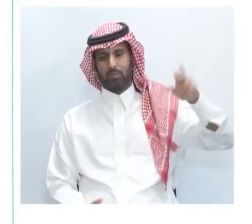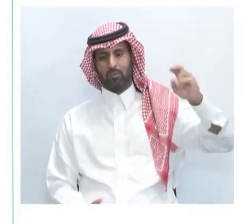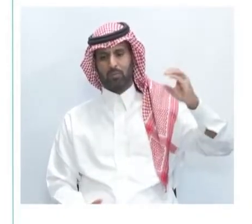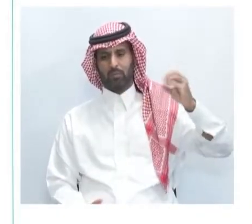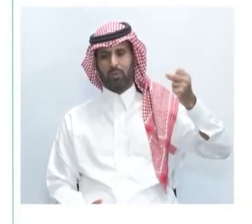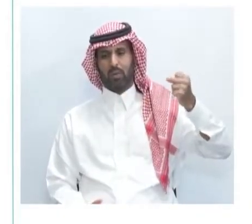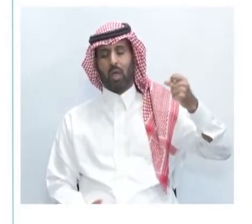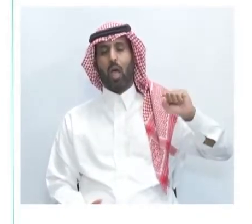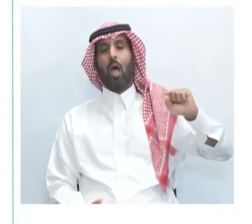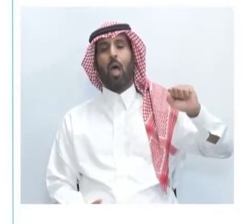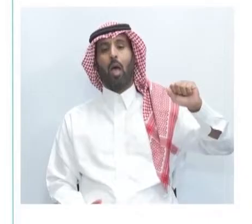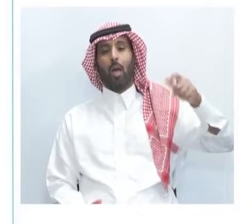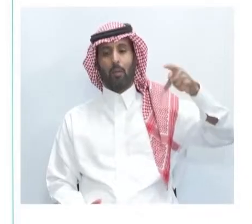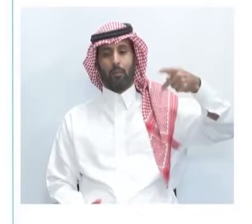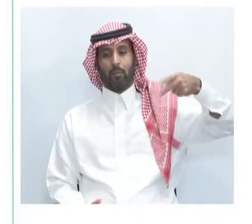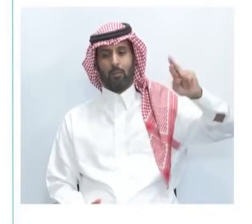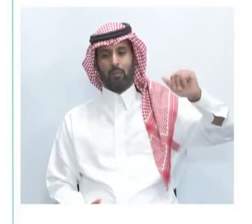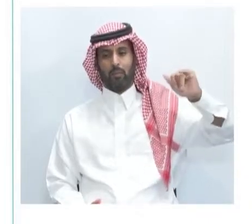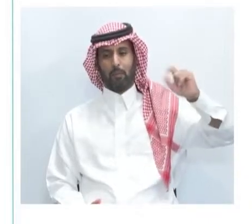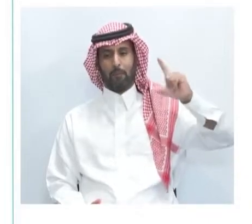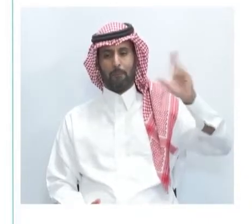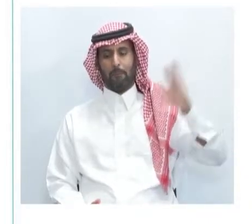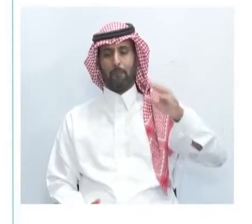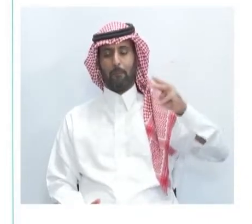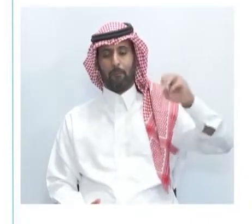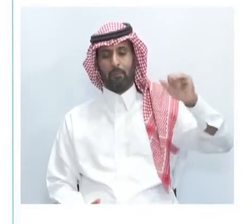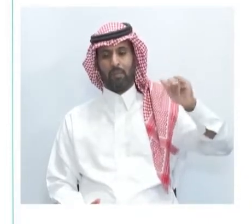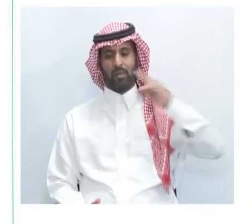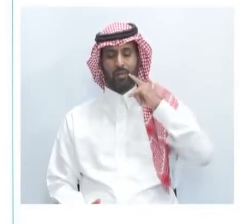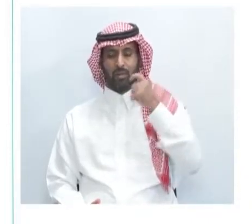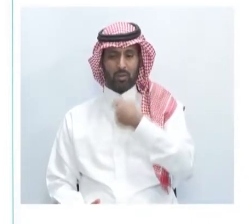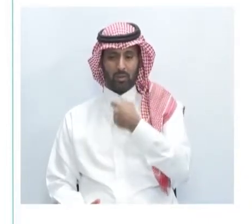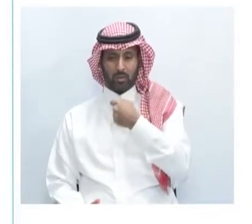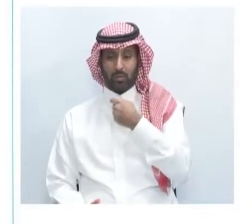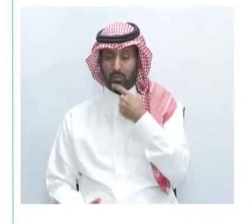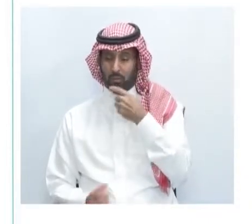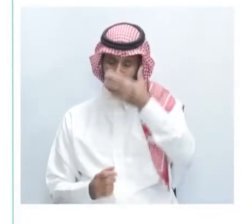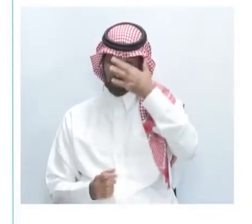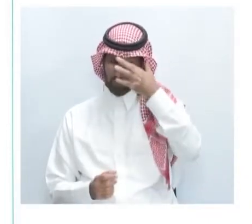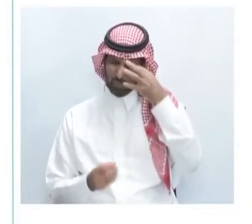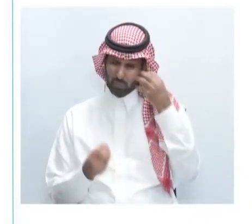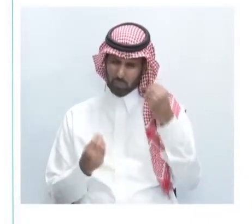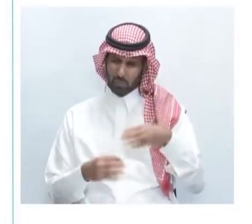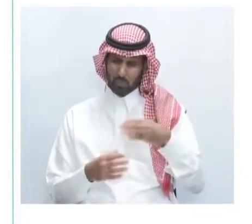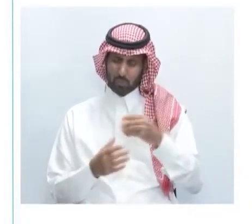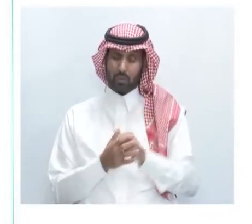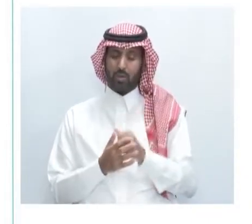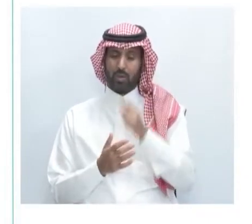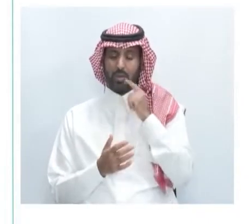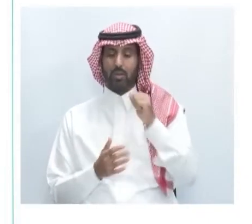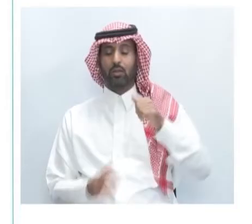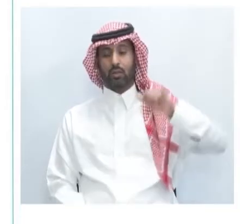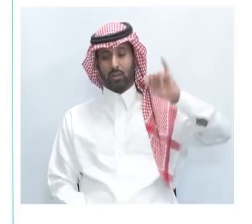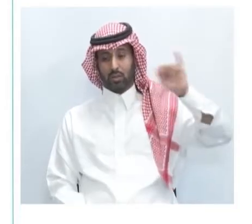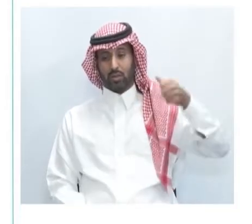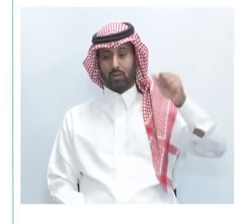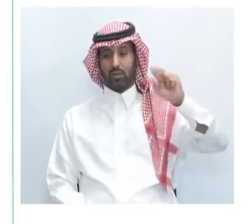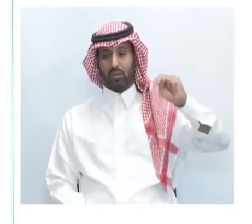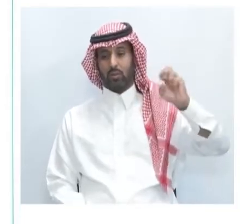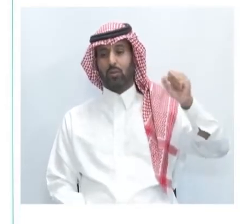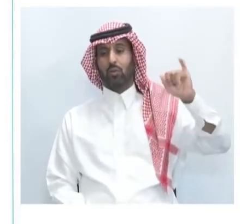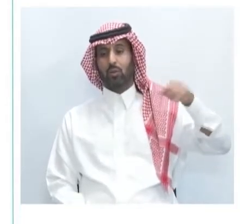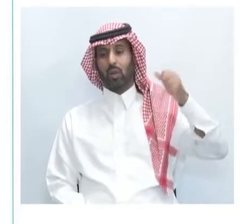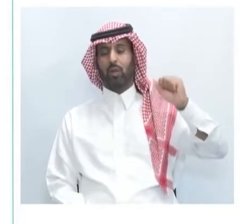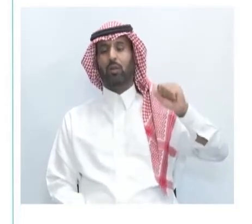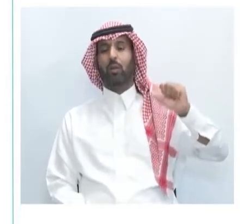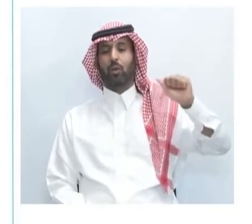April, May. Yummy. Summer is here. June, July, August.